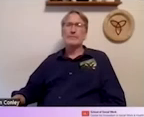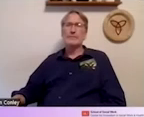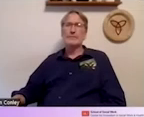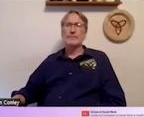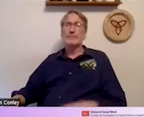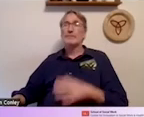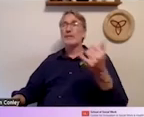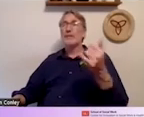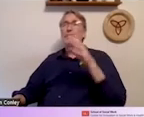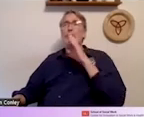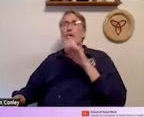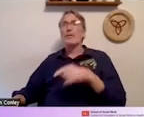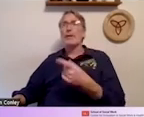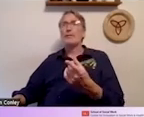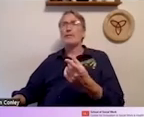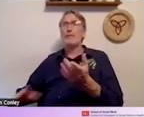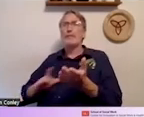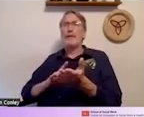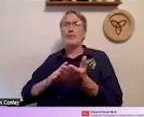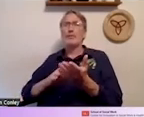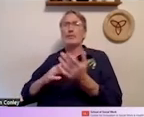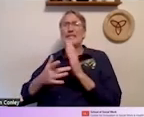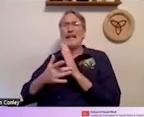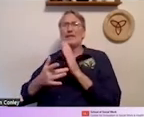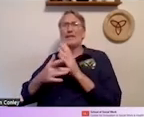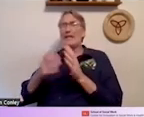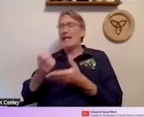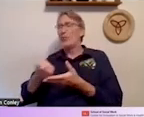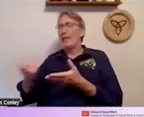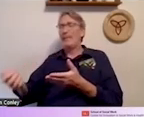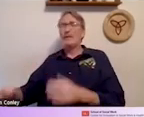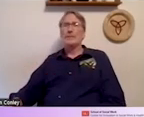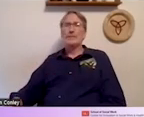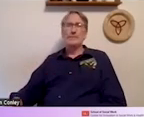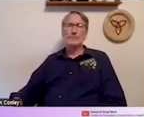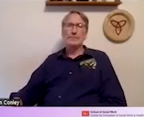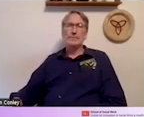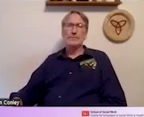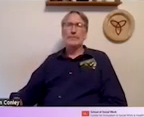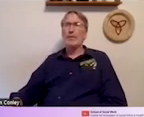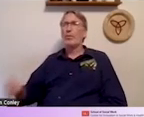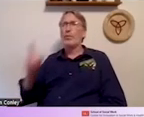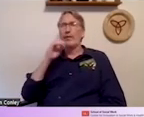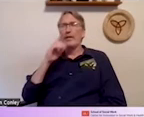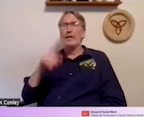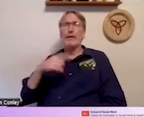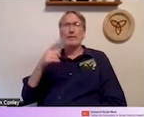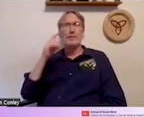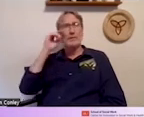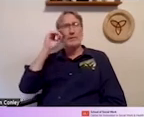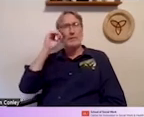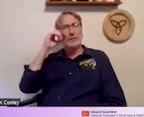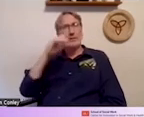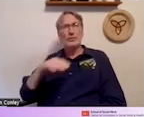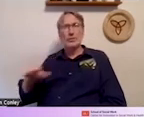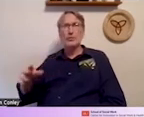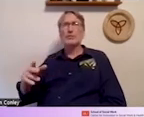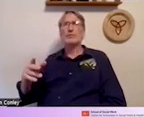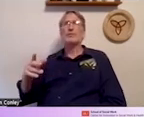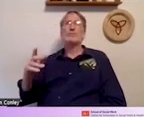to talk briefly about medical equipment and technology. So when we think about our children and youth with